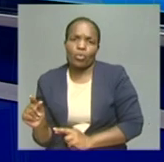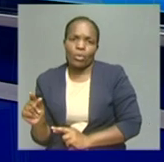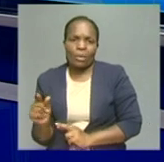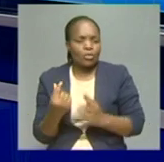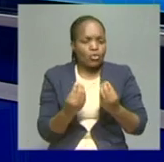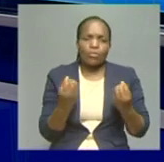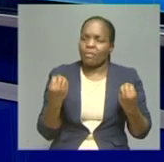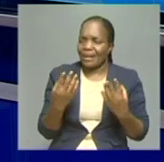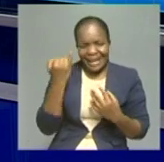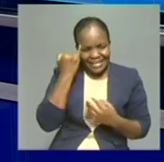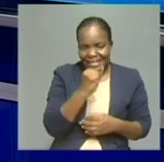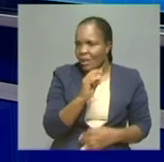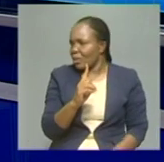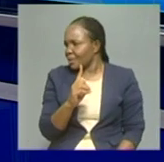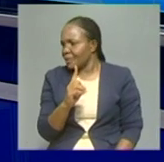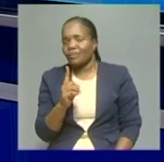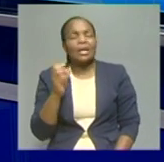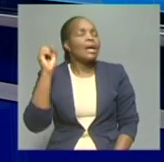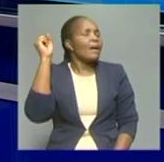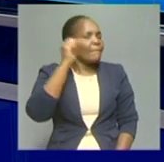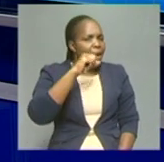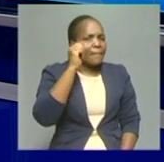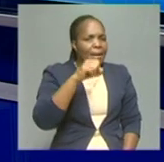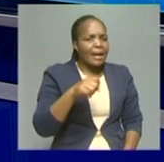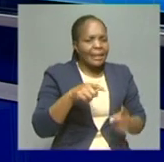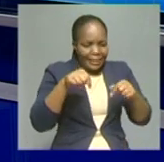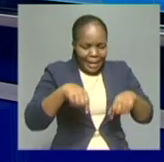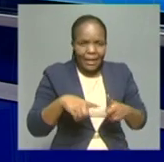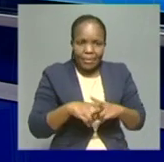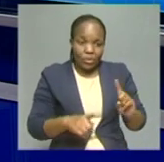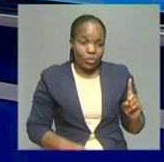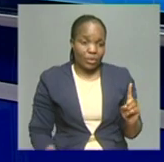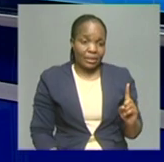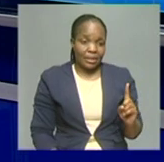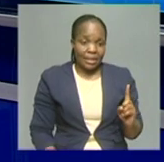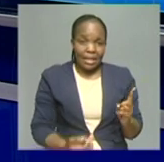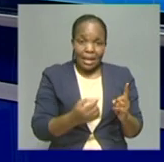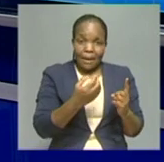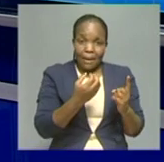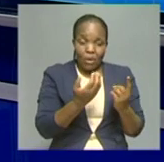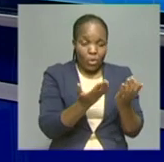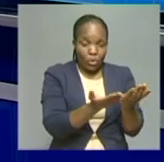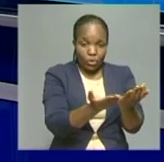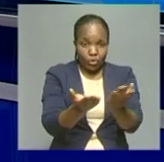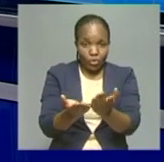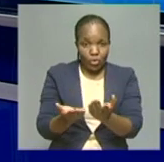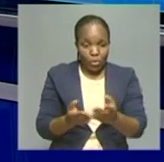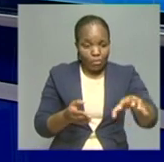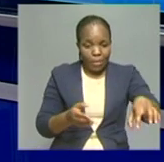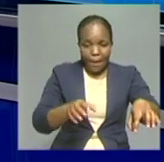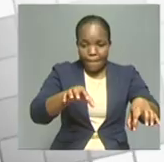Okay. Actually, what is happening now is that, remember, most of these schools, they are situated in